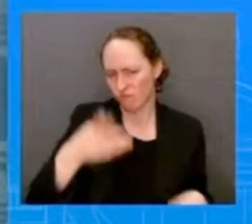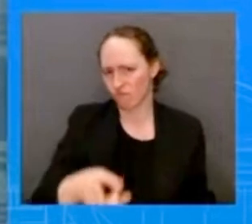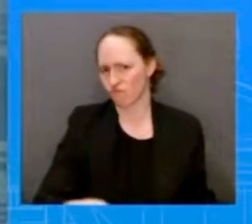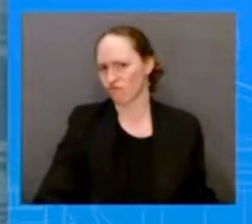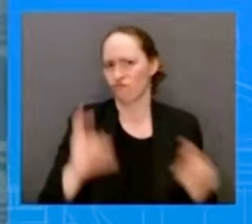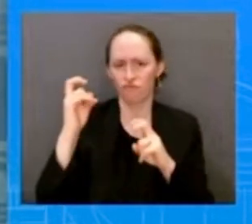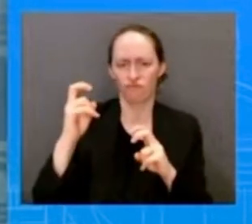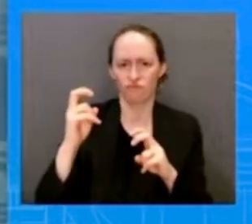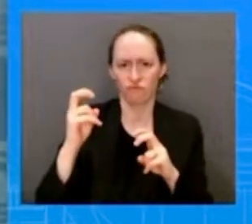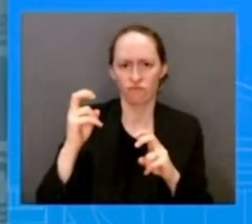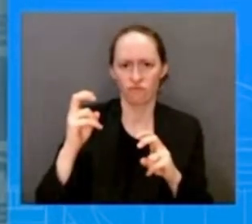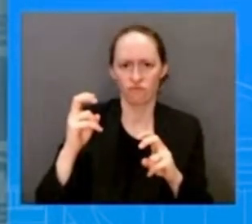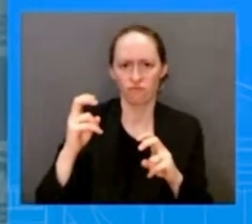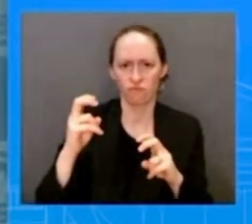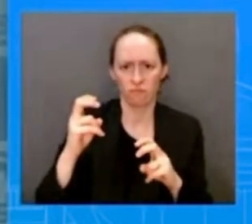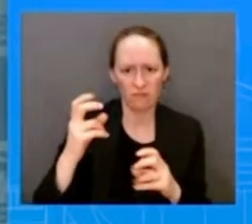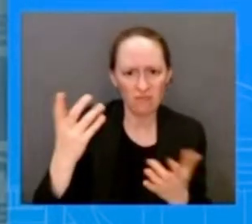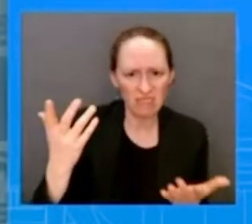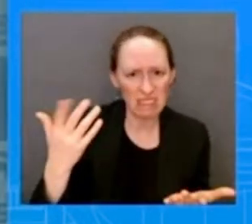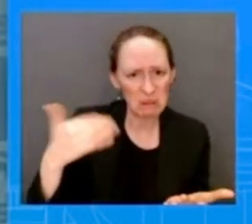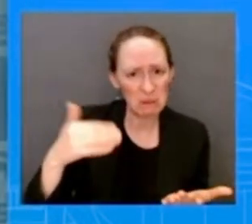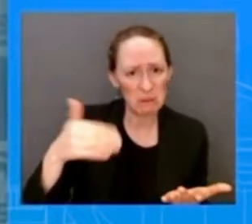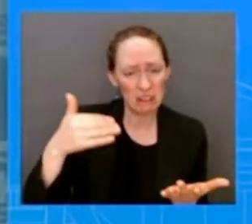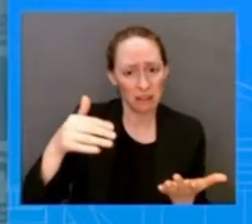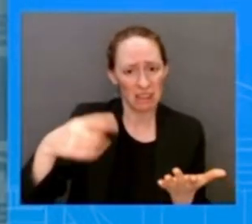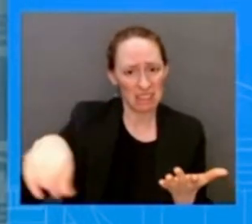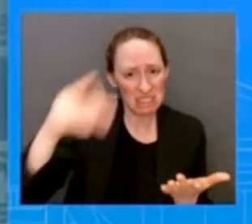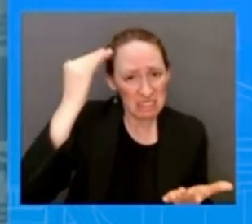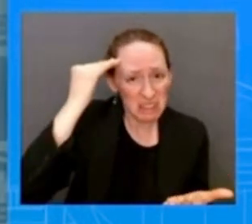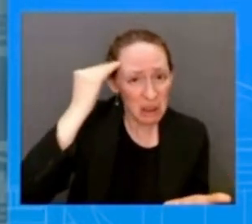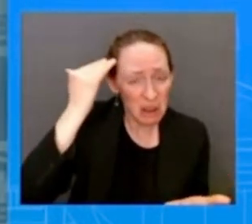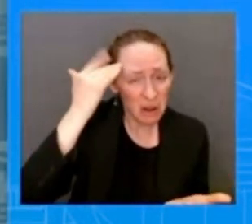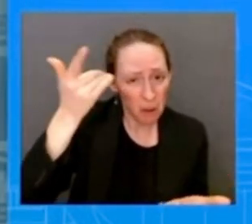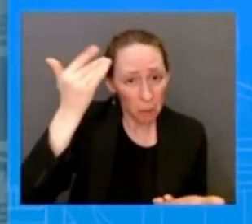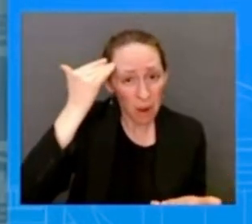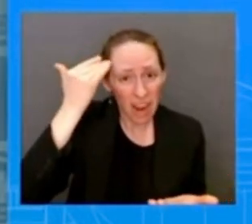It's deeply concerning news coming out of Iran.